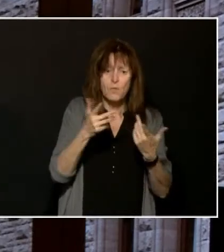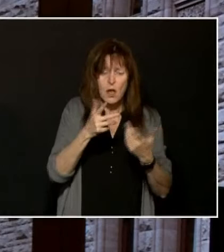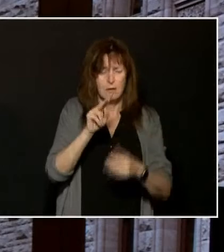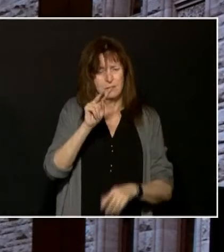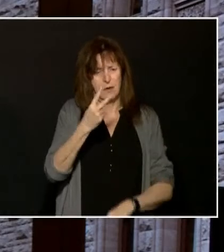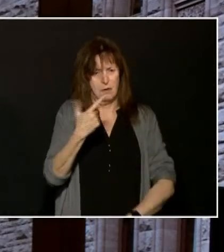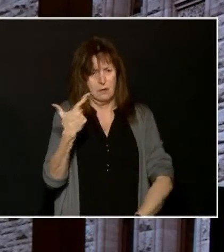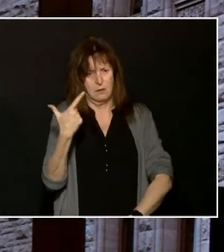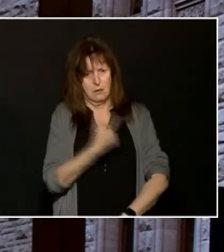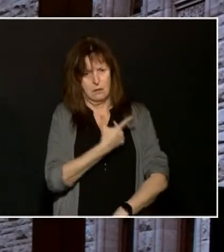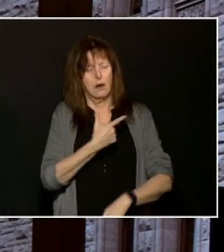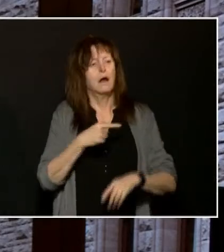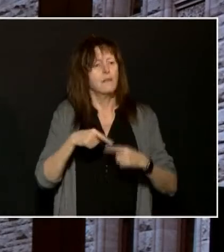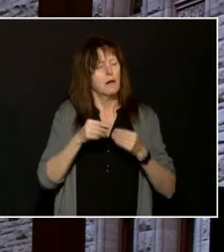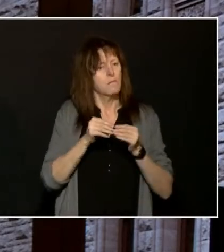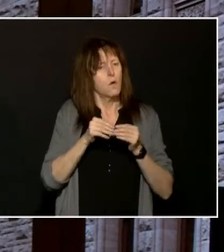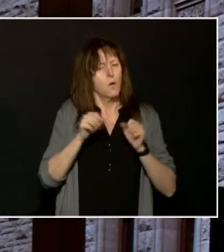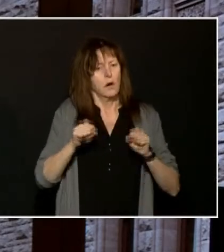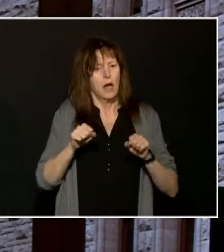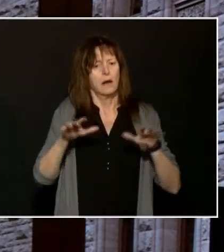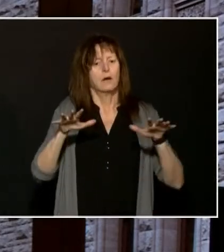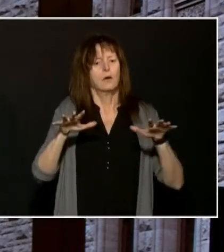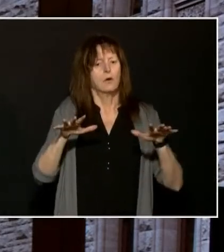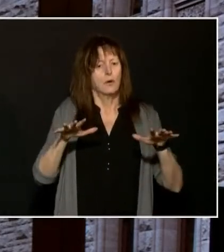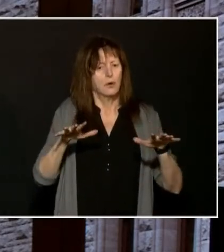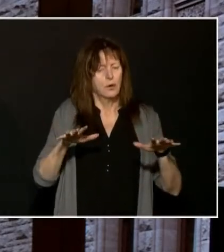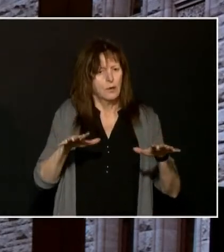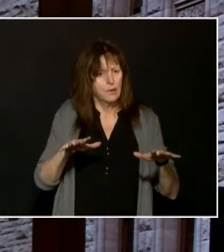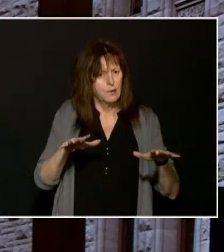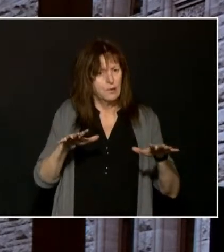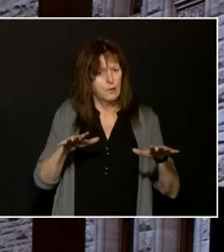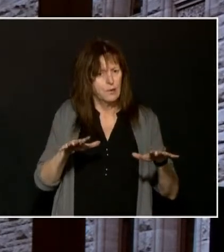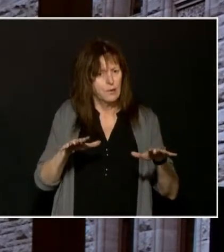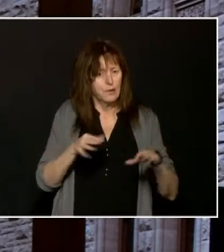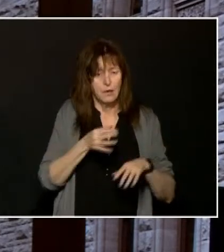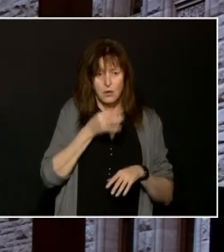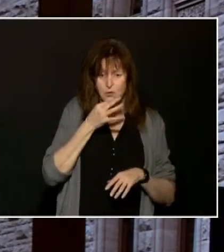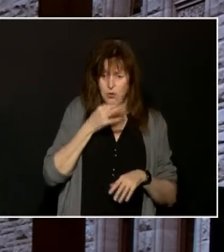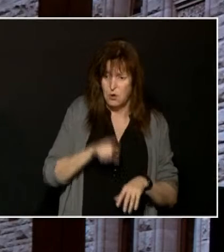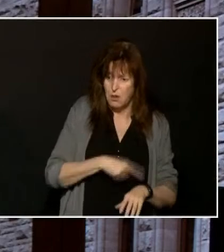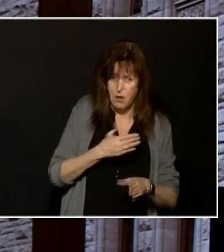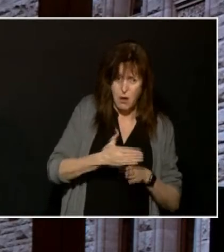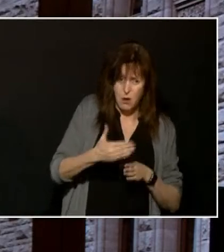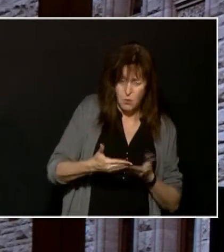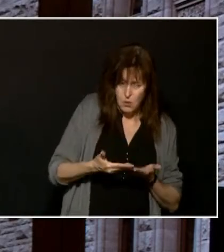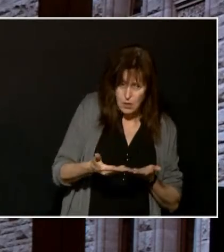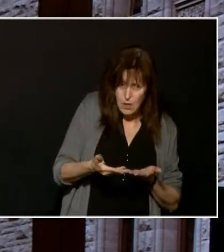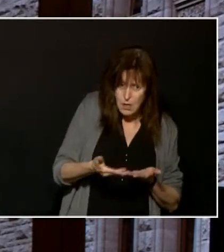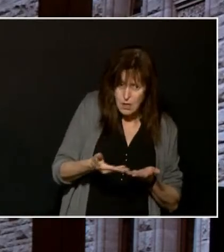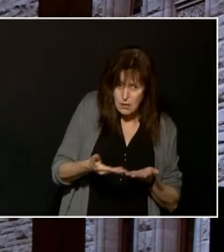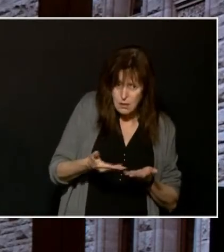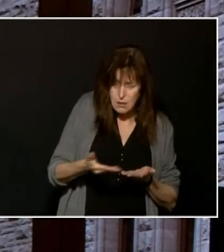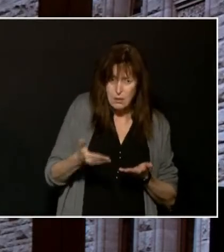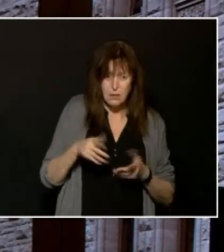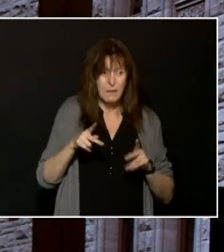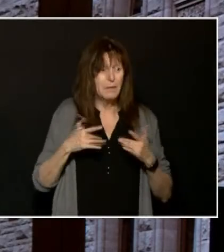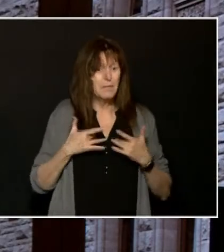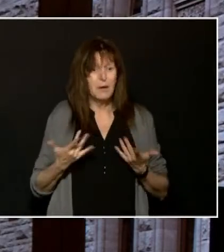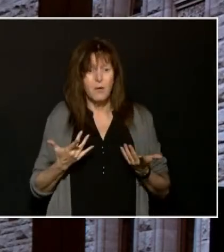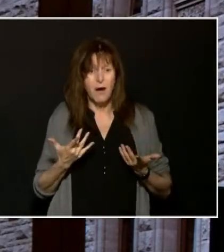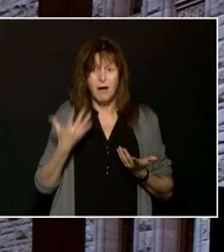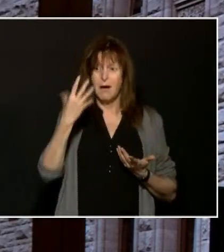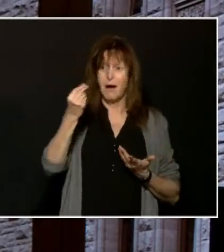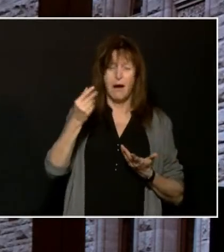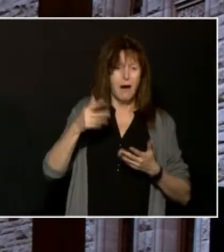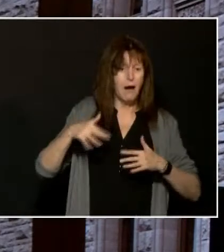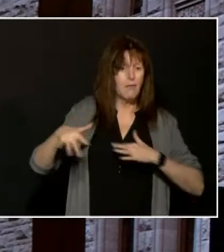outset I said this is the days before the long weekend in May. This tends to be a time when people really go outdoors, and the weather has been conducive with